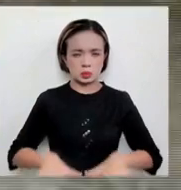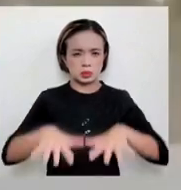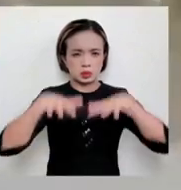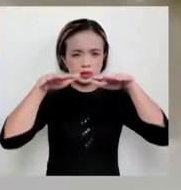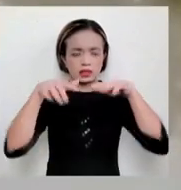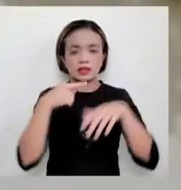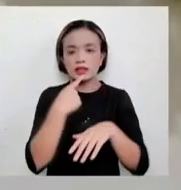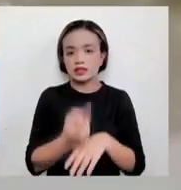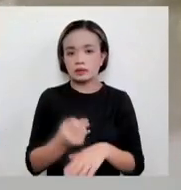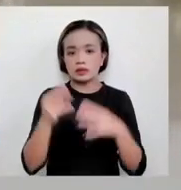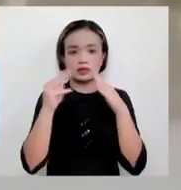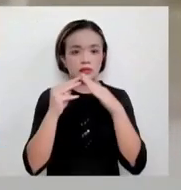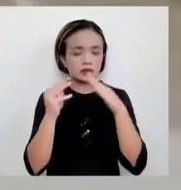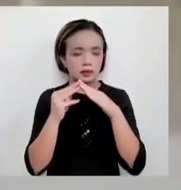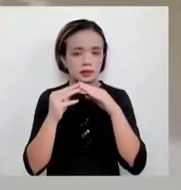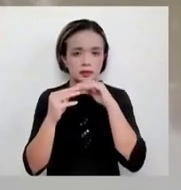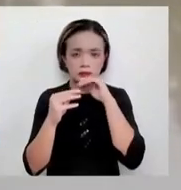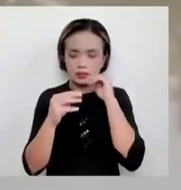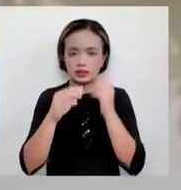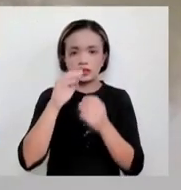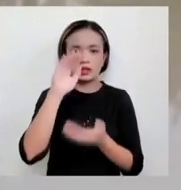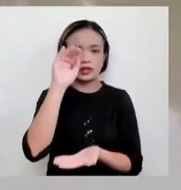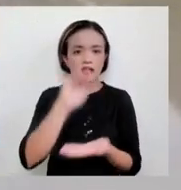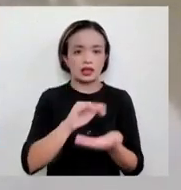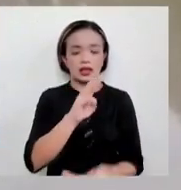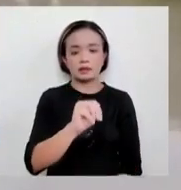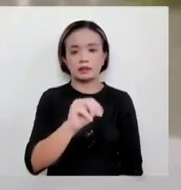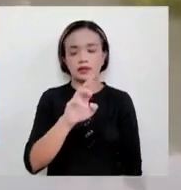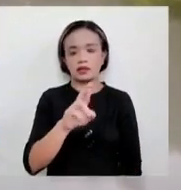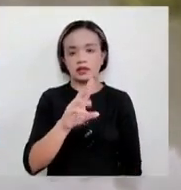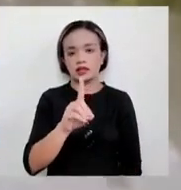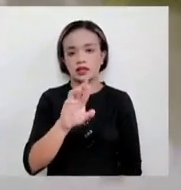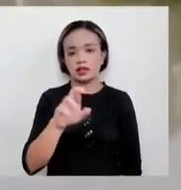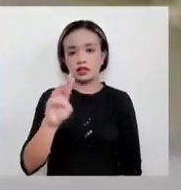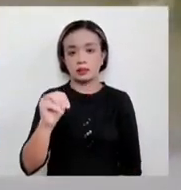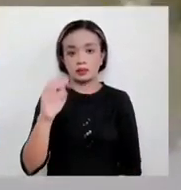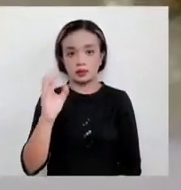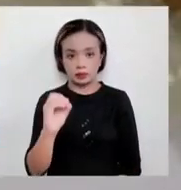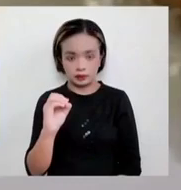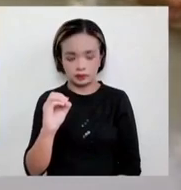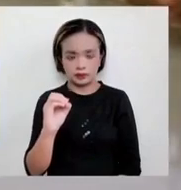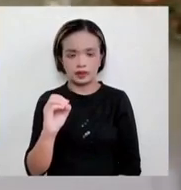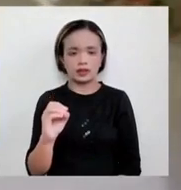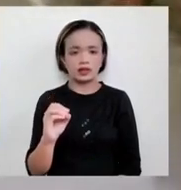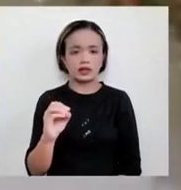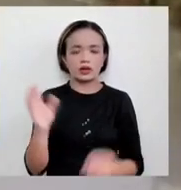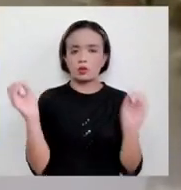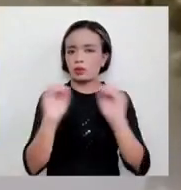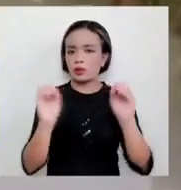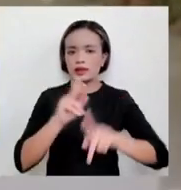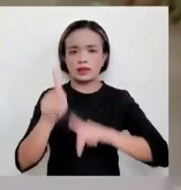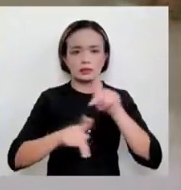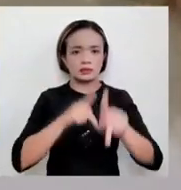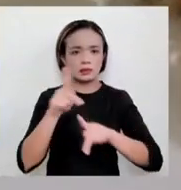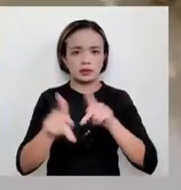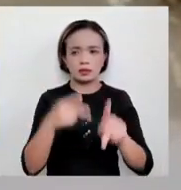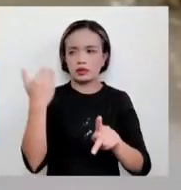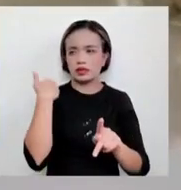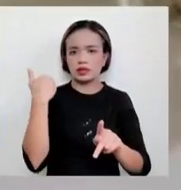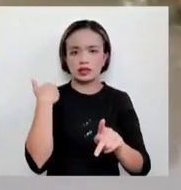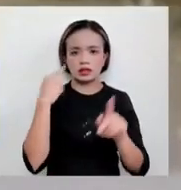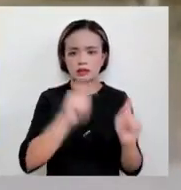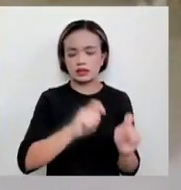to Municipal Disaster Risk Reduction and Management Office Head Joey Tiroleo, no residents have been evacuated yet, but they